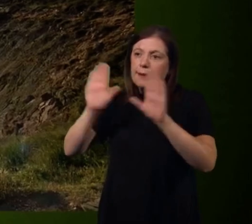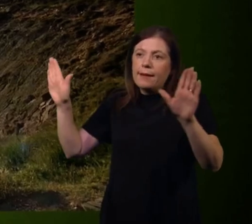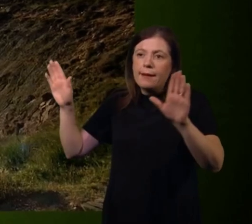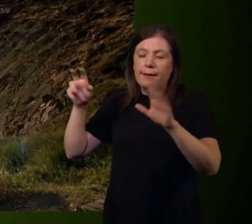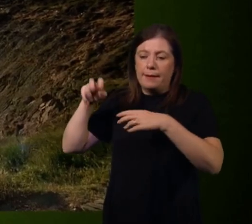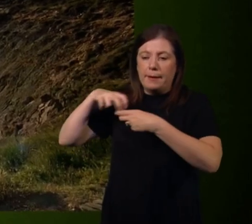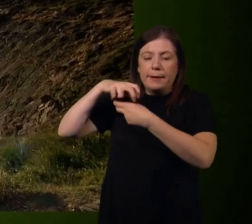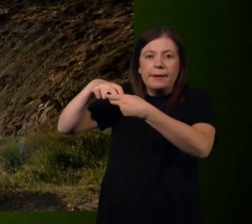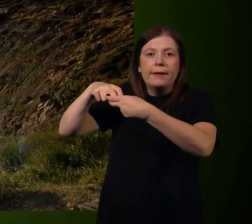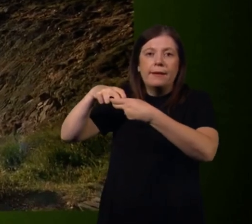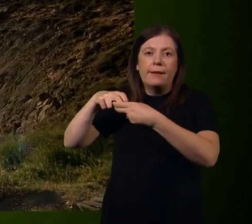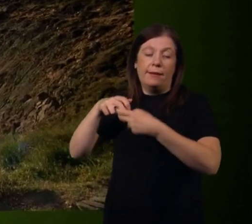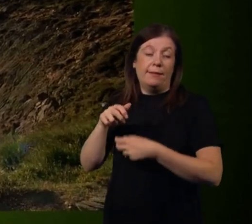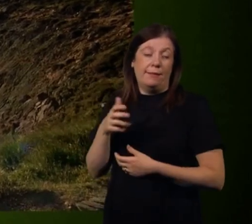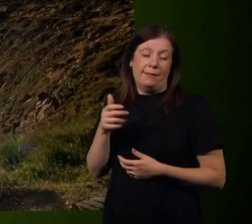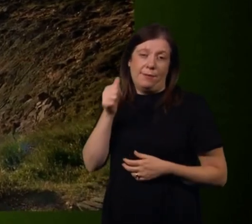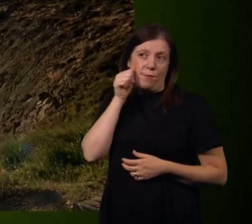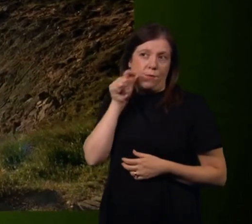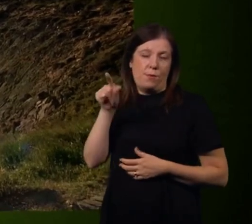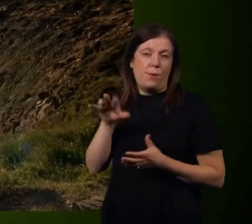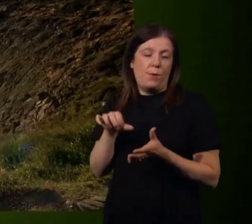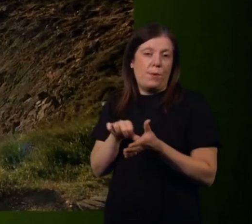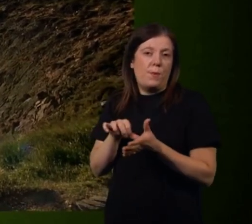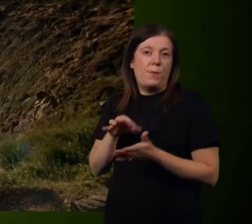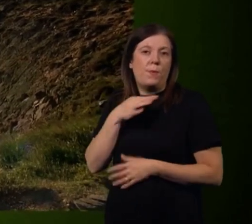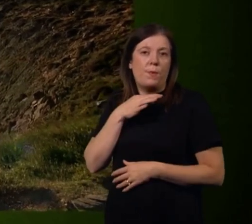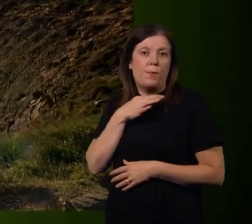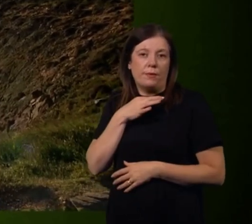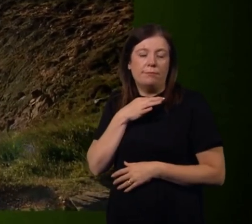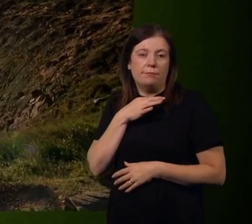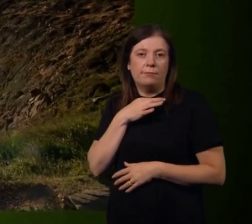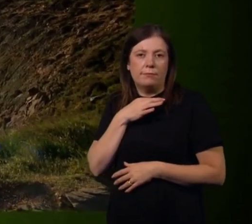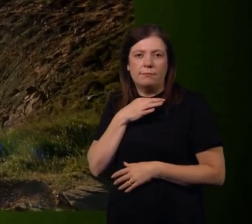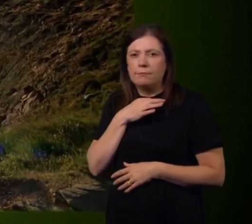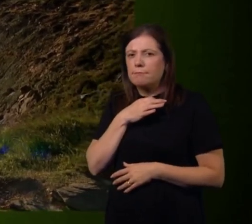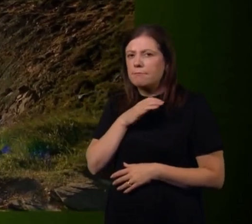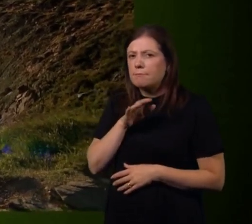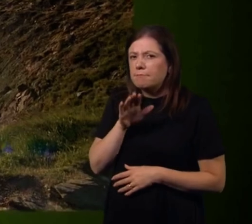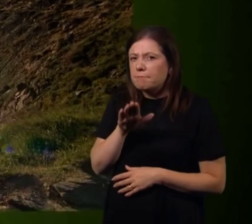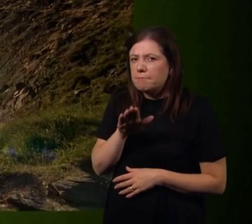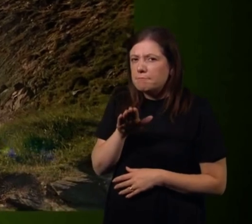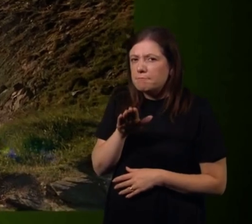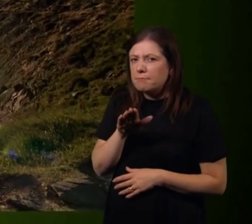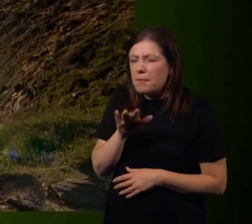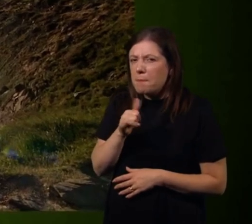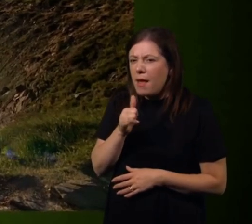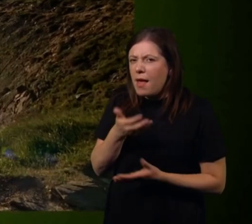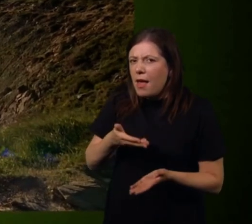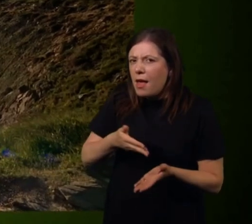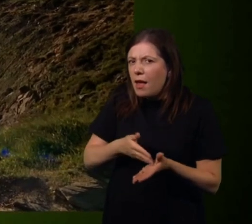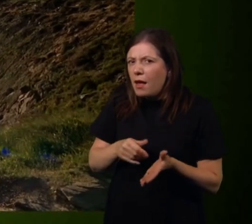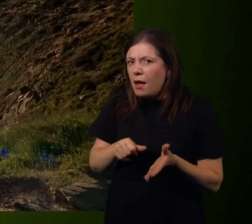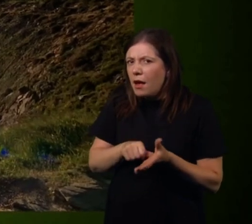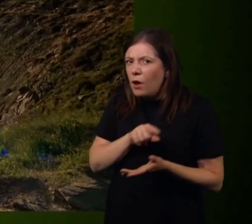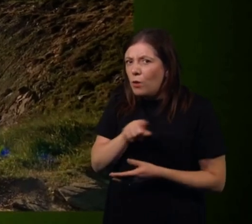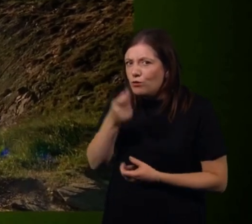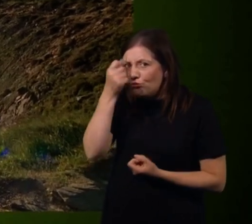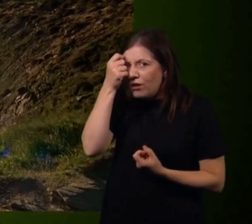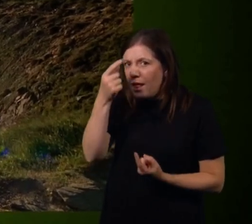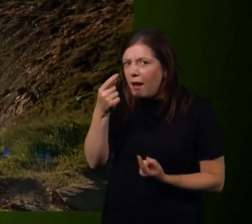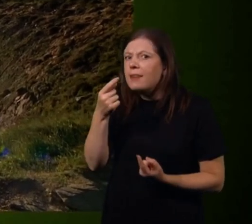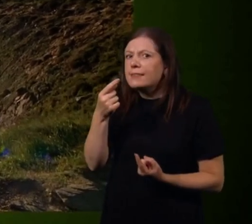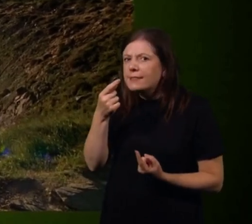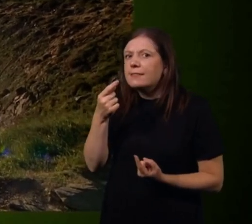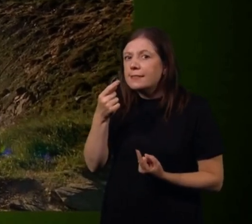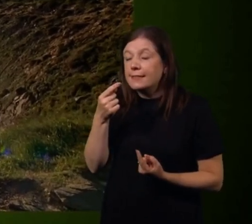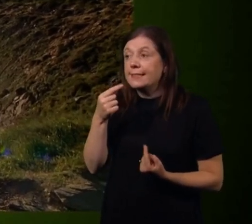plenty of challenges, as I'm sure you can imagine, but there is one challenge that might be a little unexpected, and you've got to take a look at this place